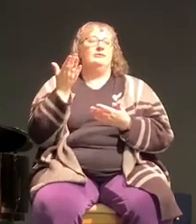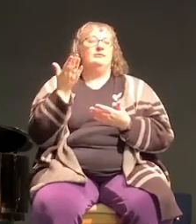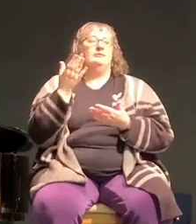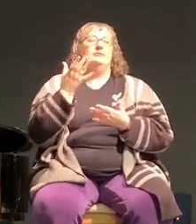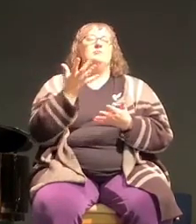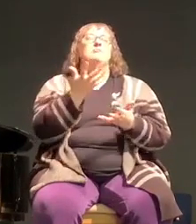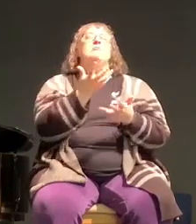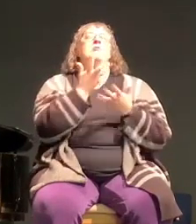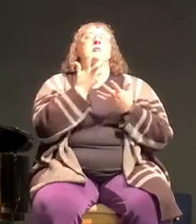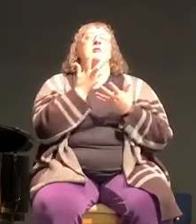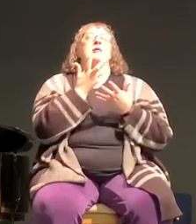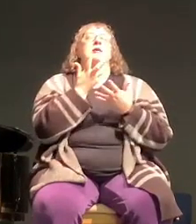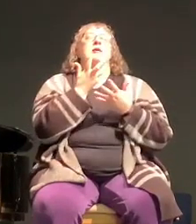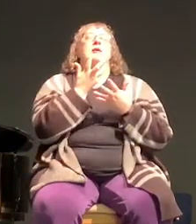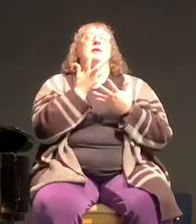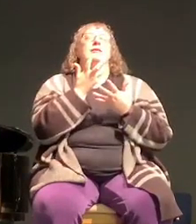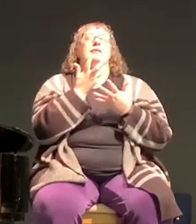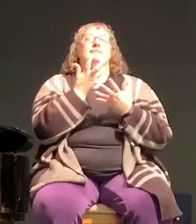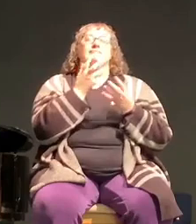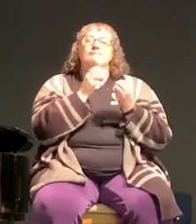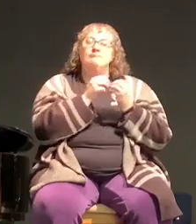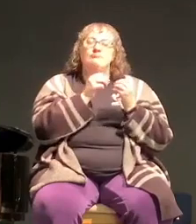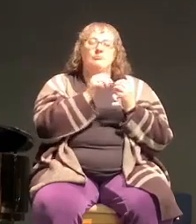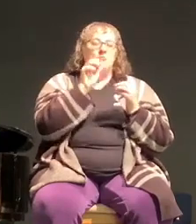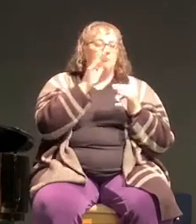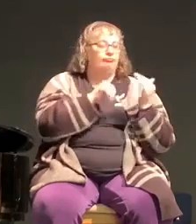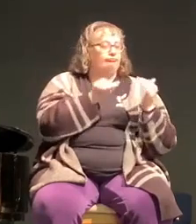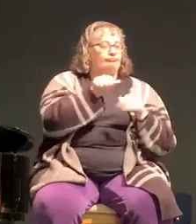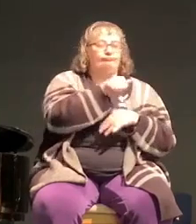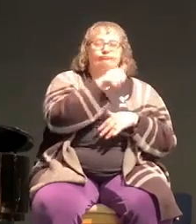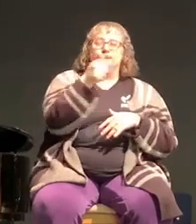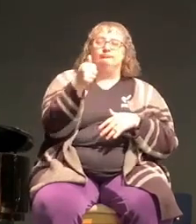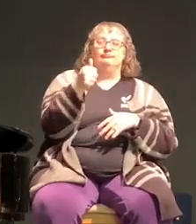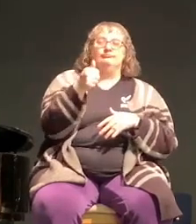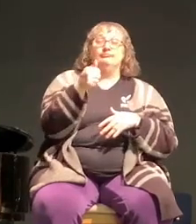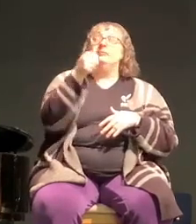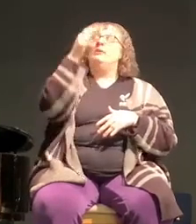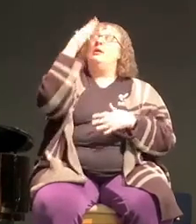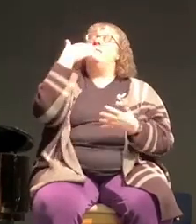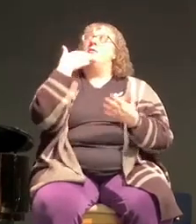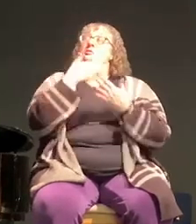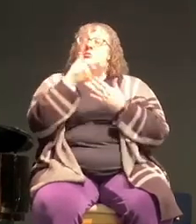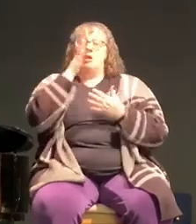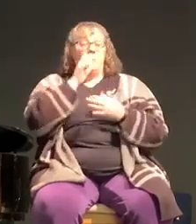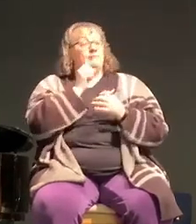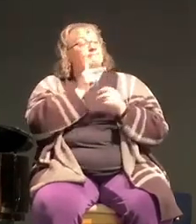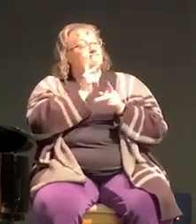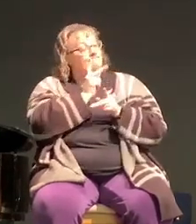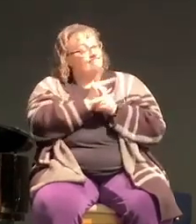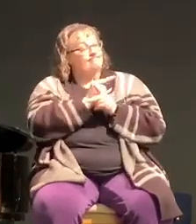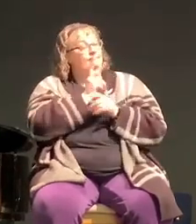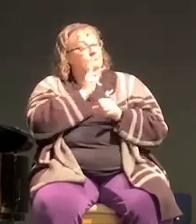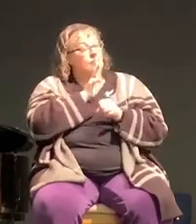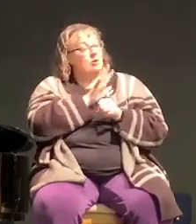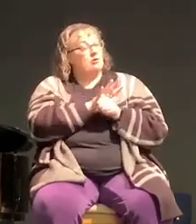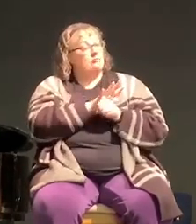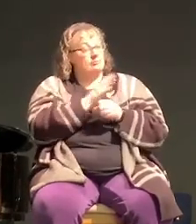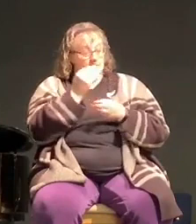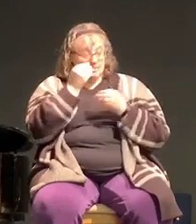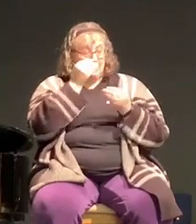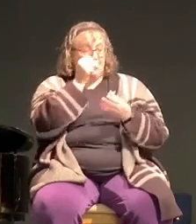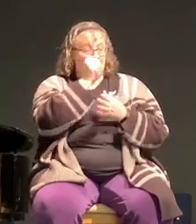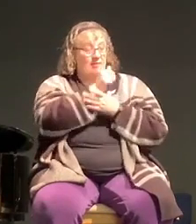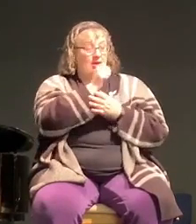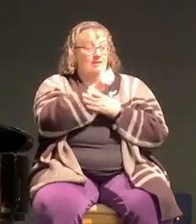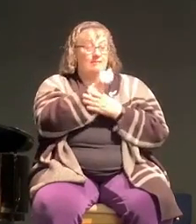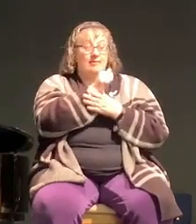he wanted over anything else in this life. And God, being a good God, kept his promises. He gave Abraham